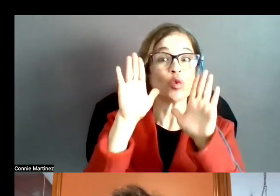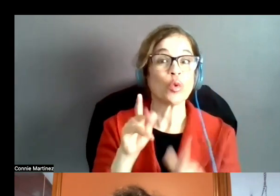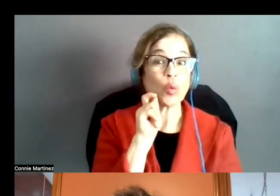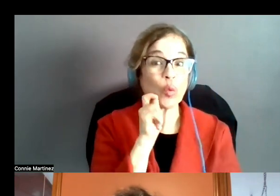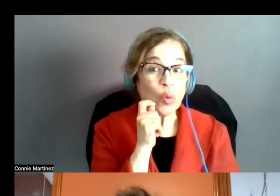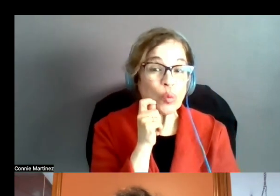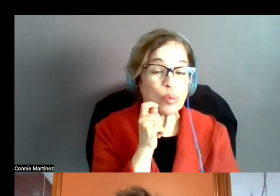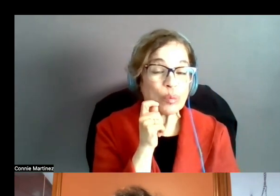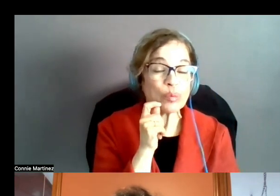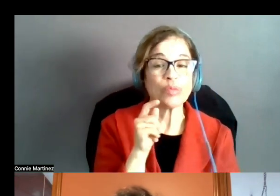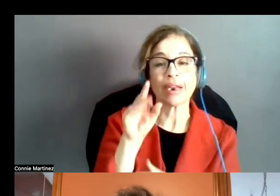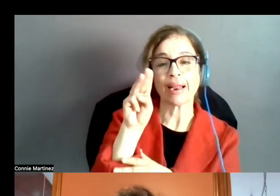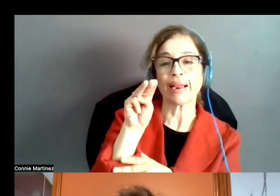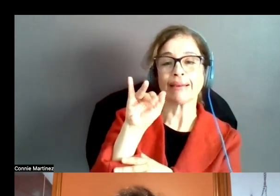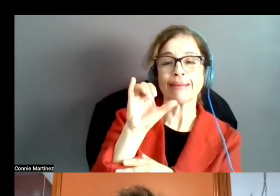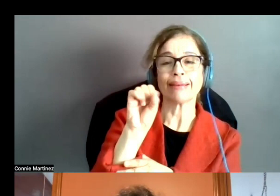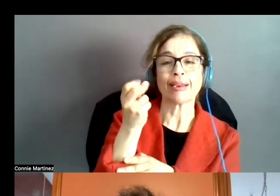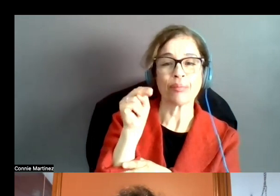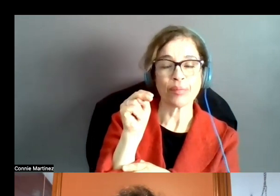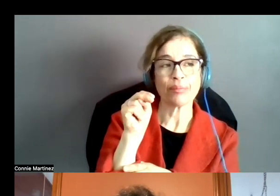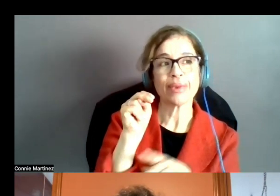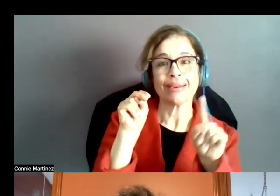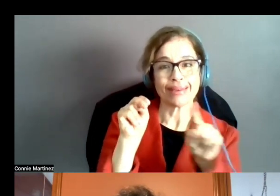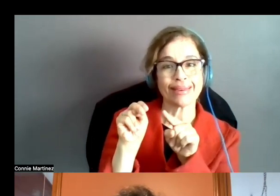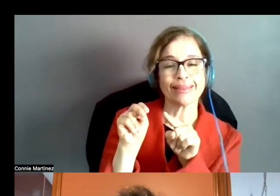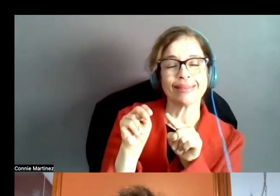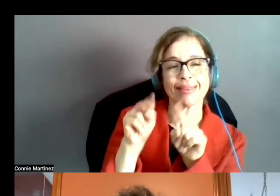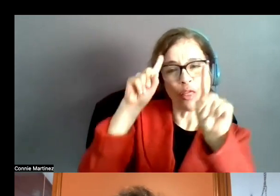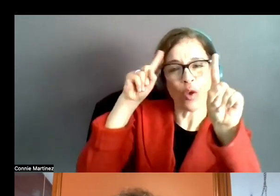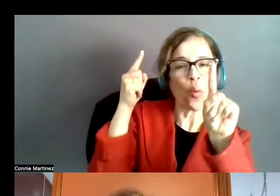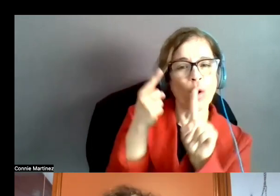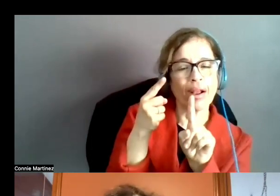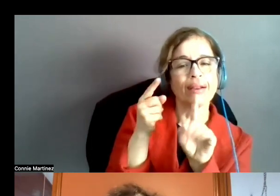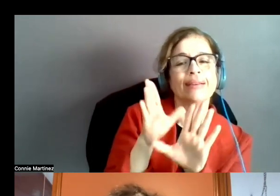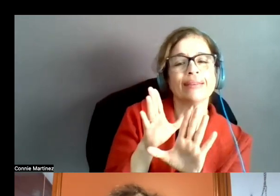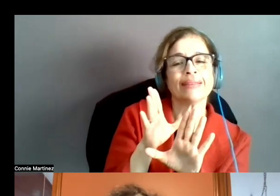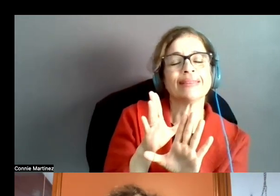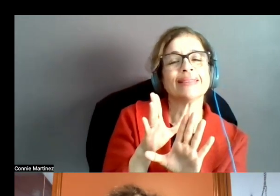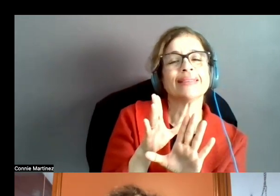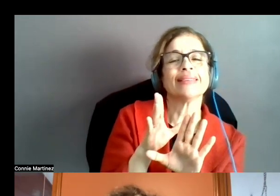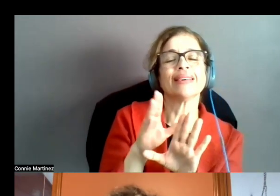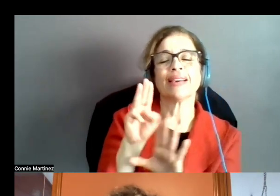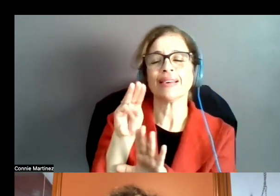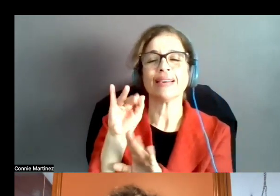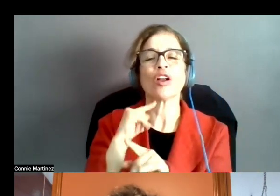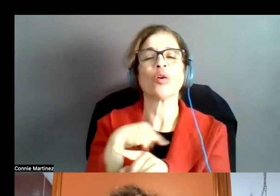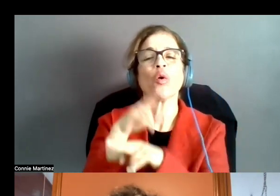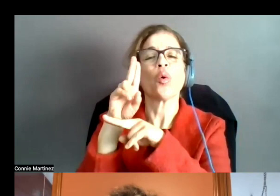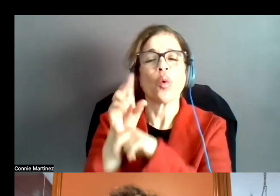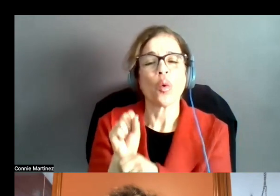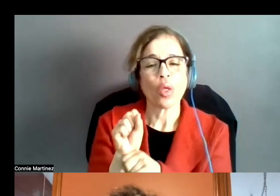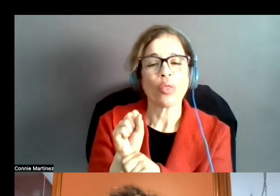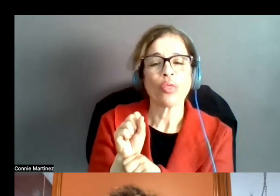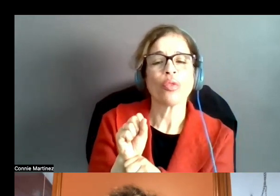So the mission then, we're not reinventing the wheel. Like as I mentioned, that we are using